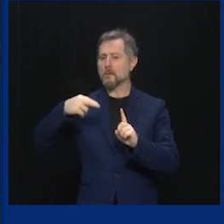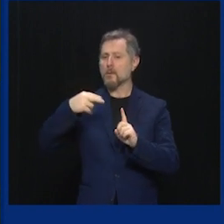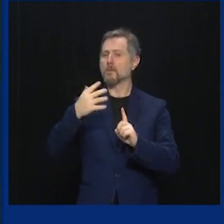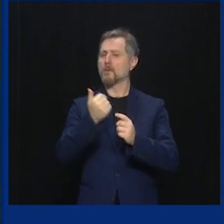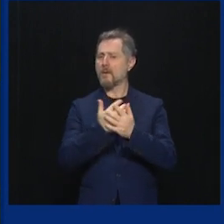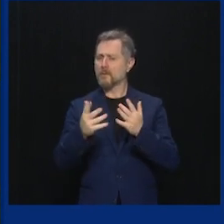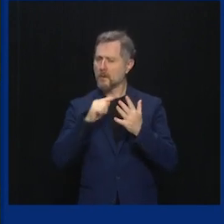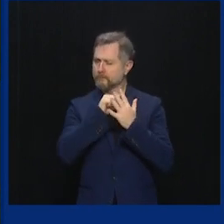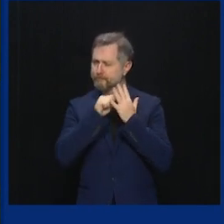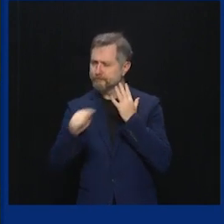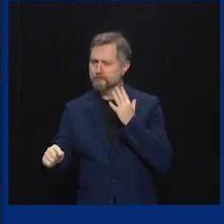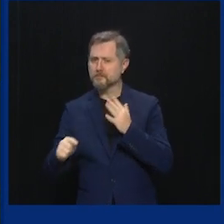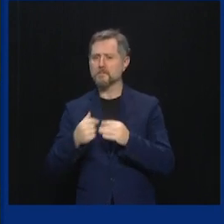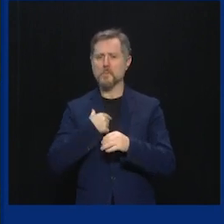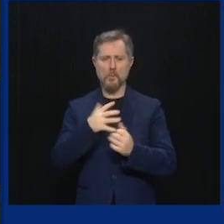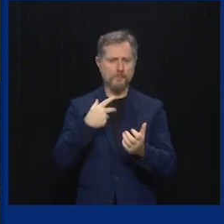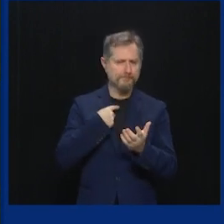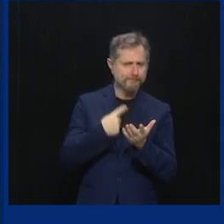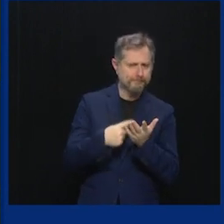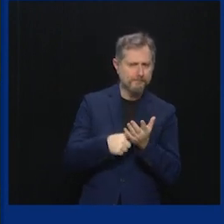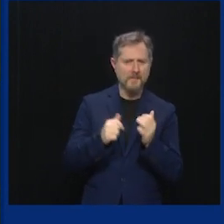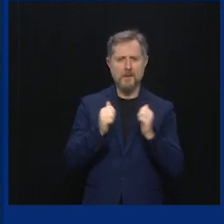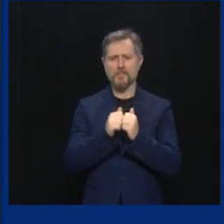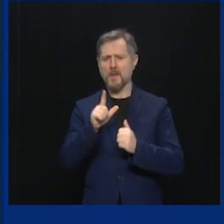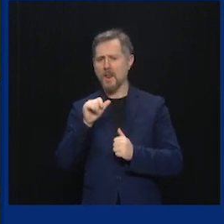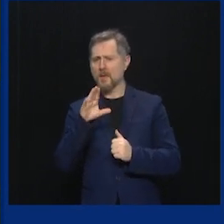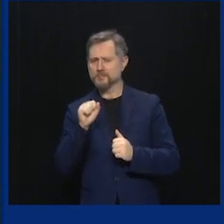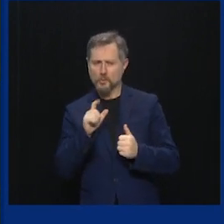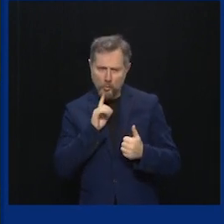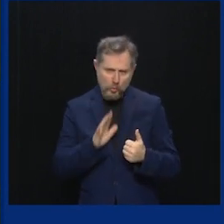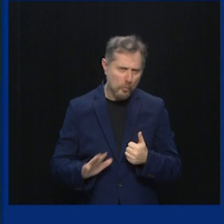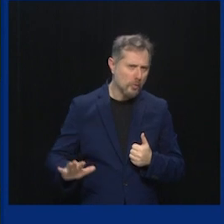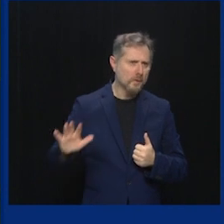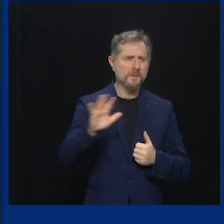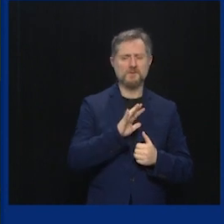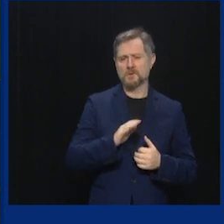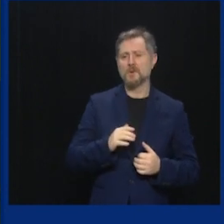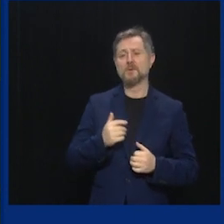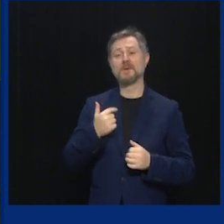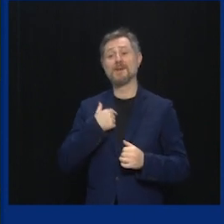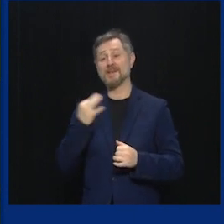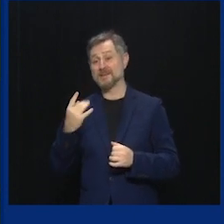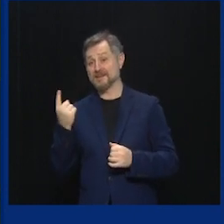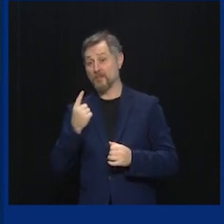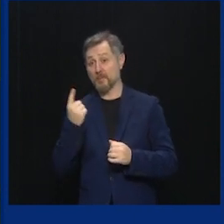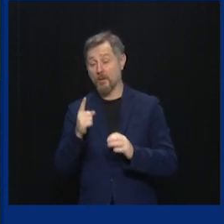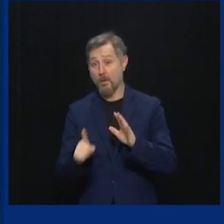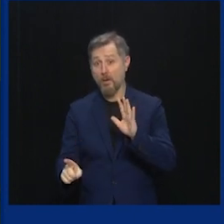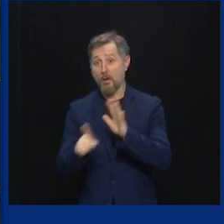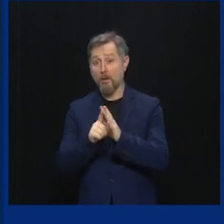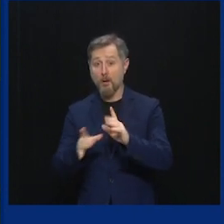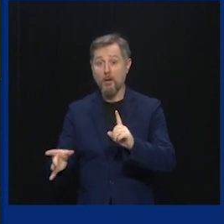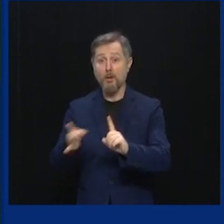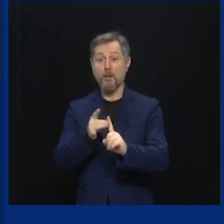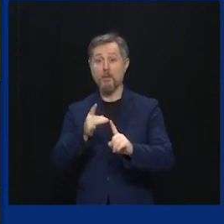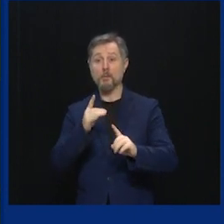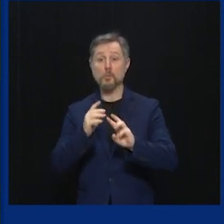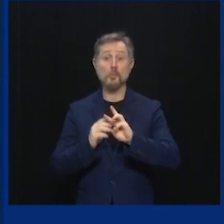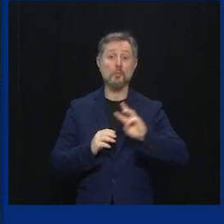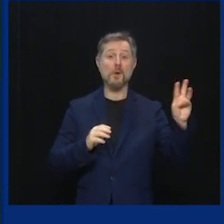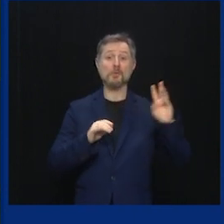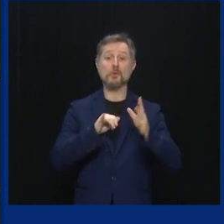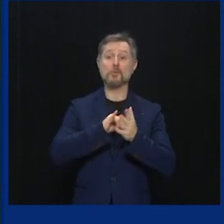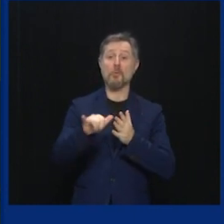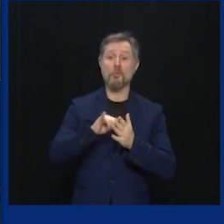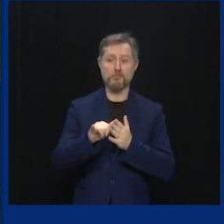direct conversation with the various labs around the state. For example, if a test comes into a lab in Western New York, not unlikely